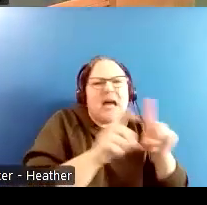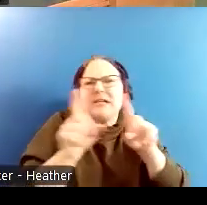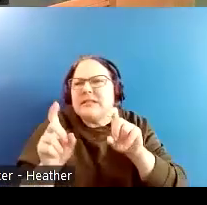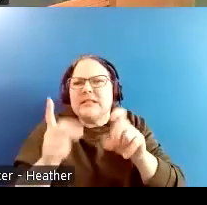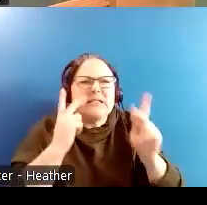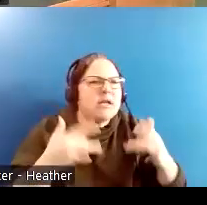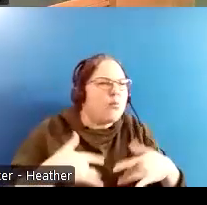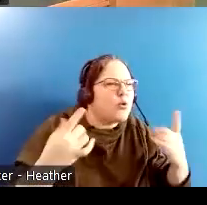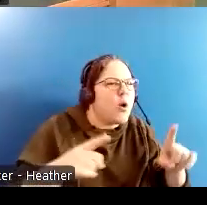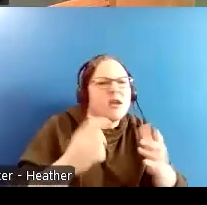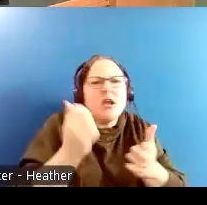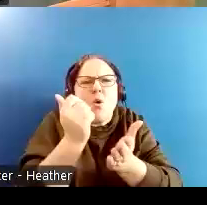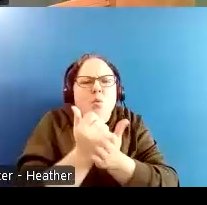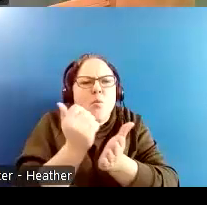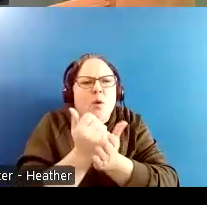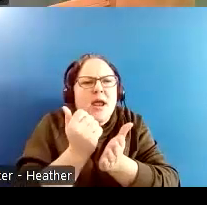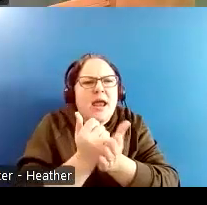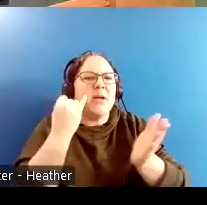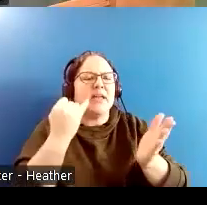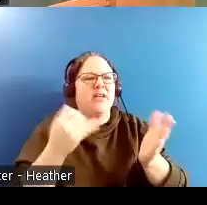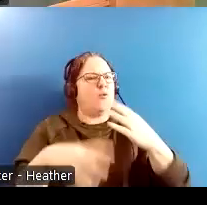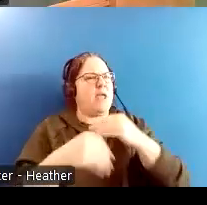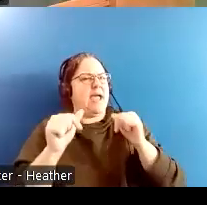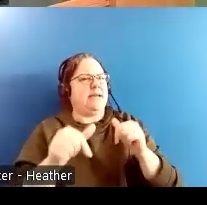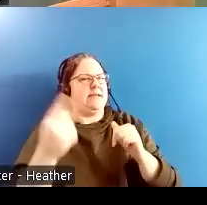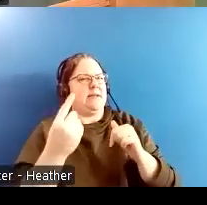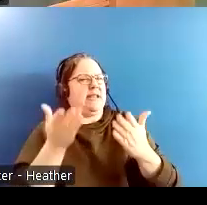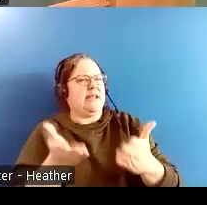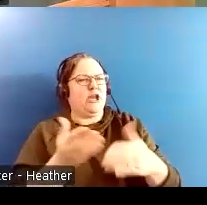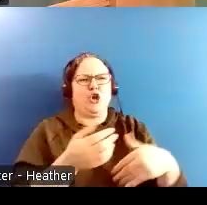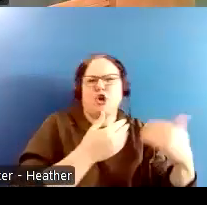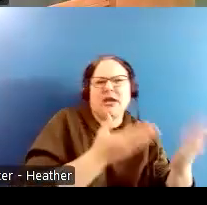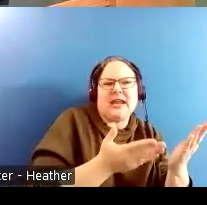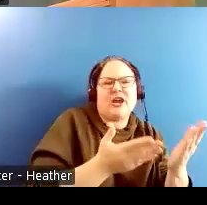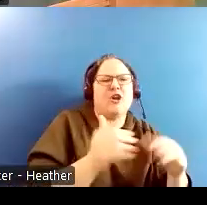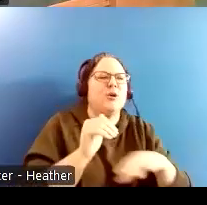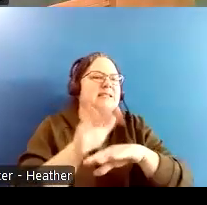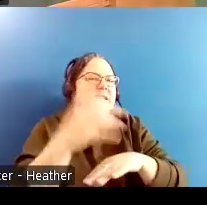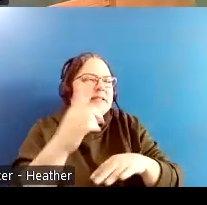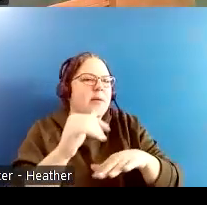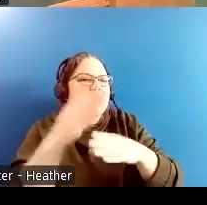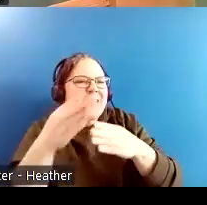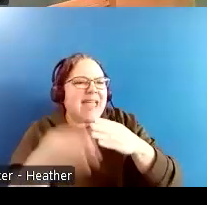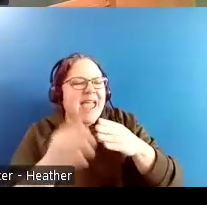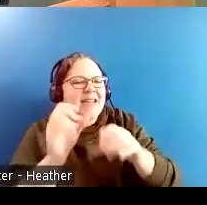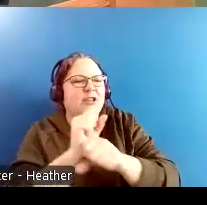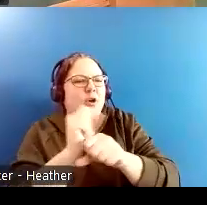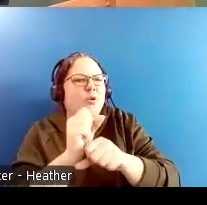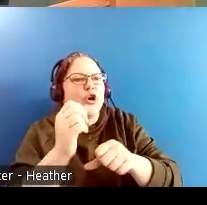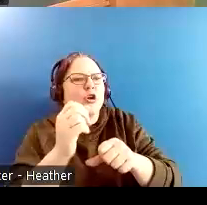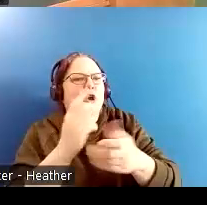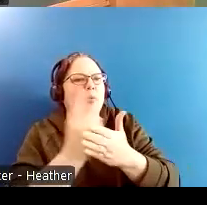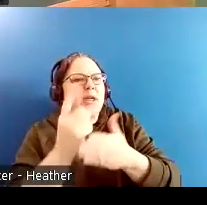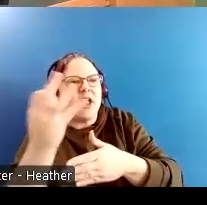it help if we had what was in this subject line versus that subject line, sending something out at the end of the work week on a Friday versus